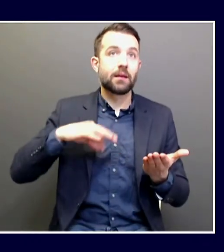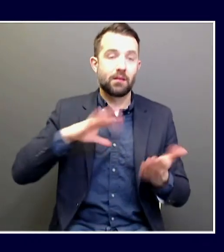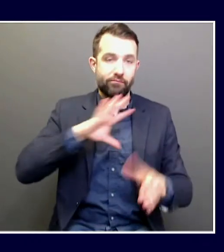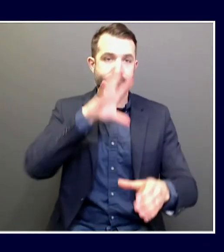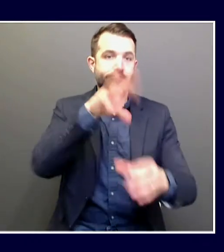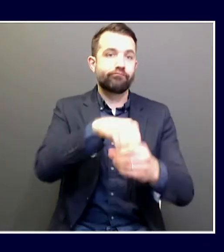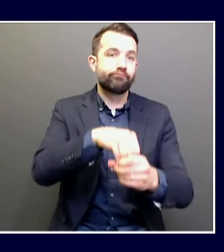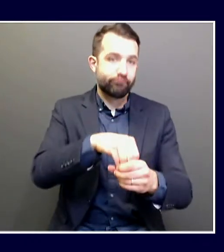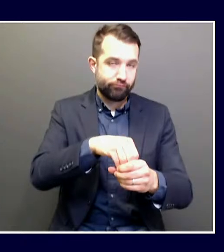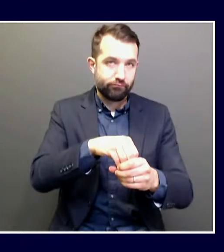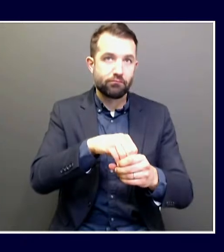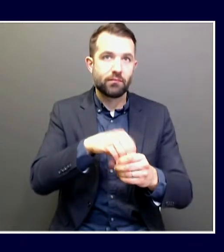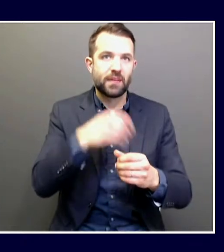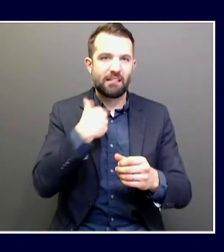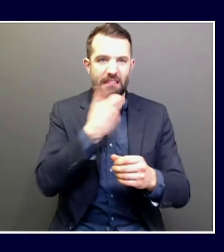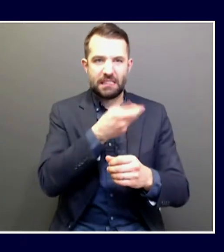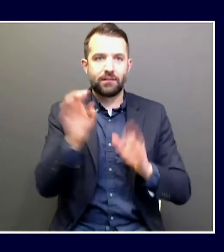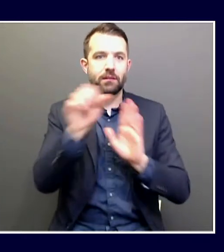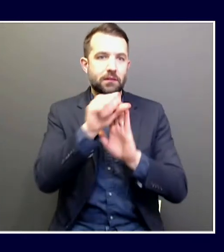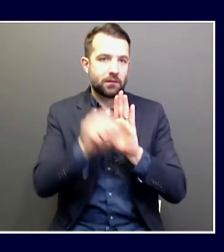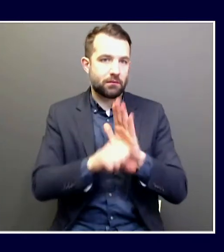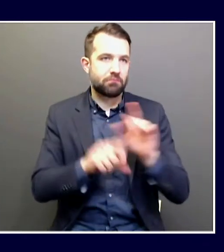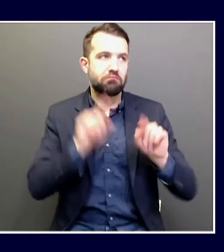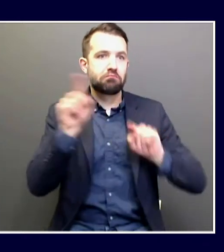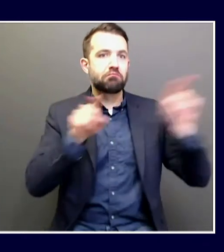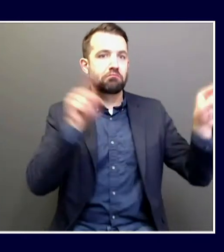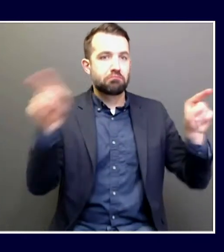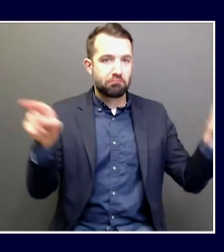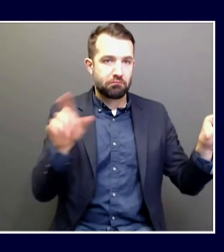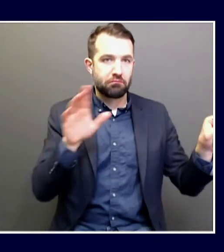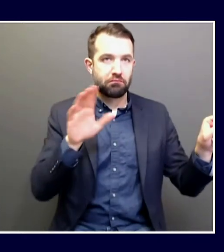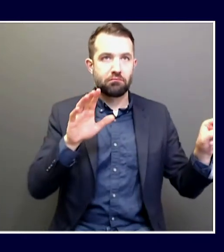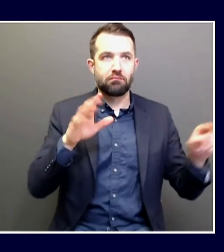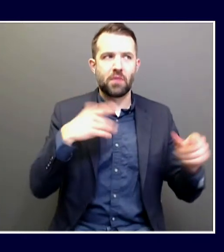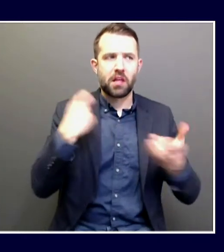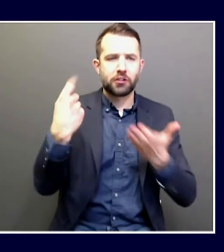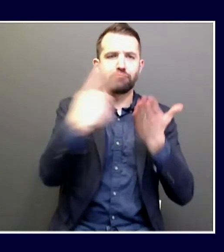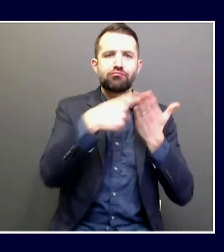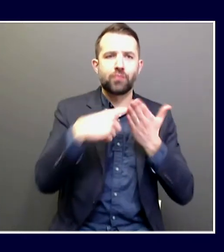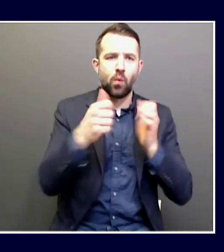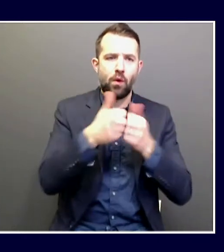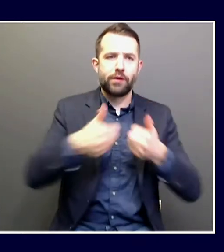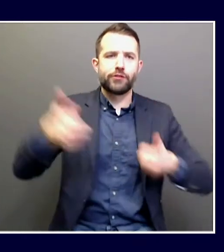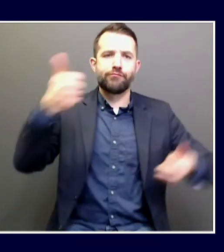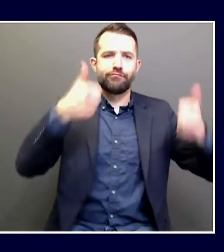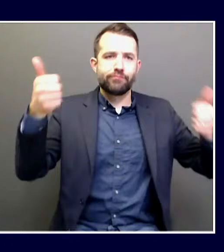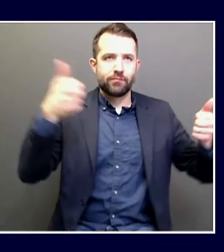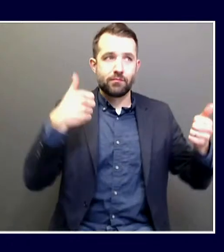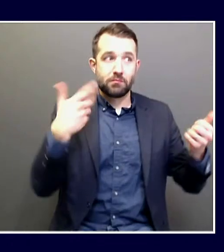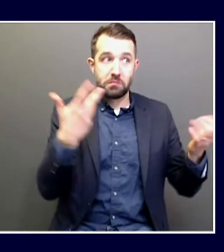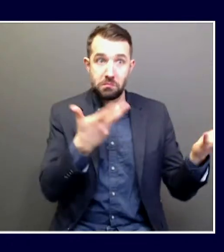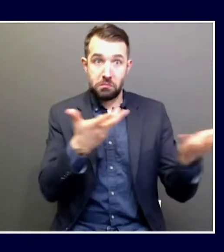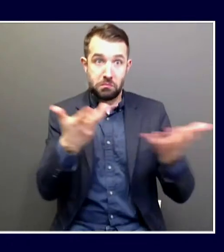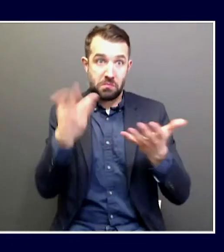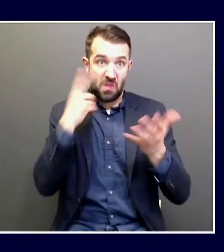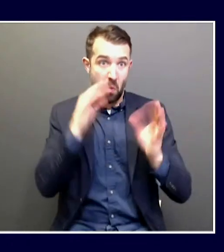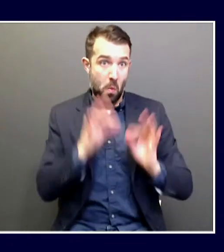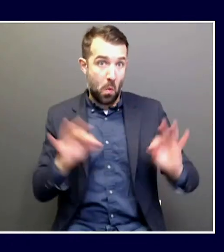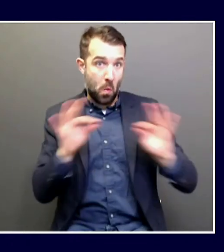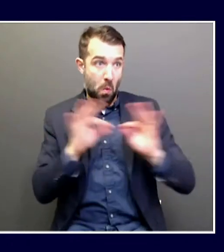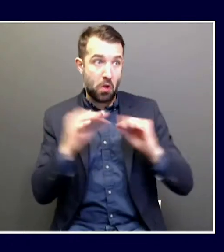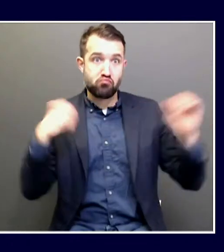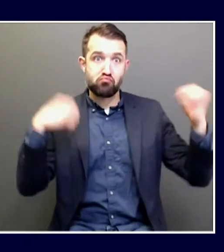having with the US CDC. We're not alone in moving more toward this direction, but I don't have a specific number of states that